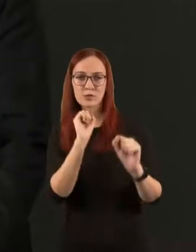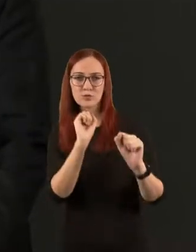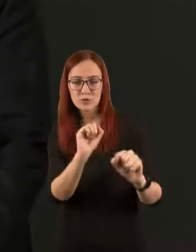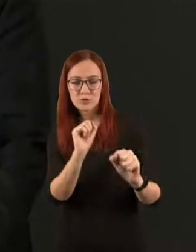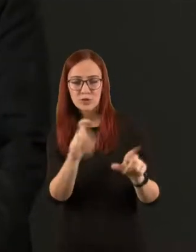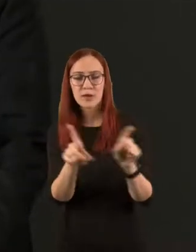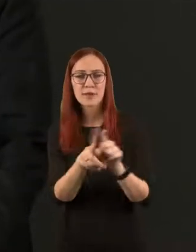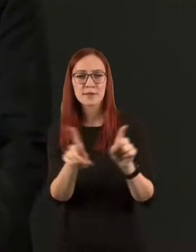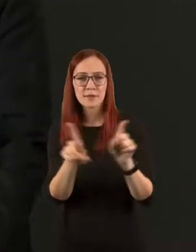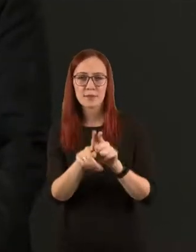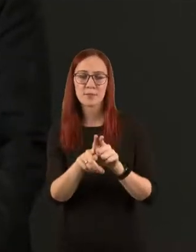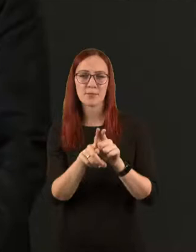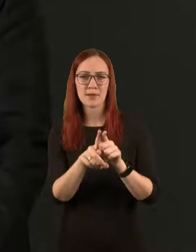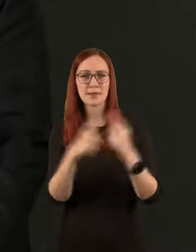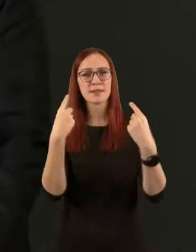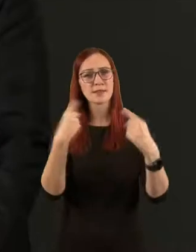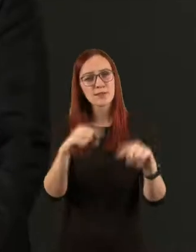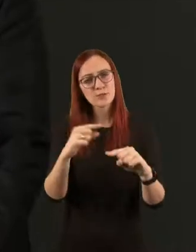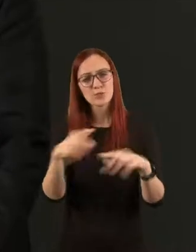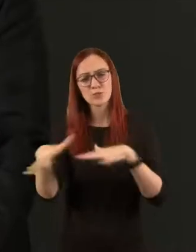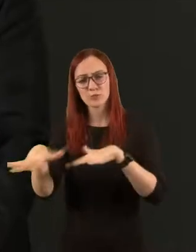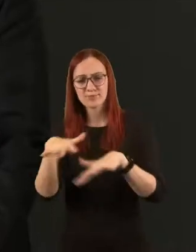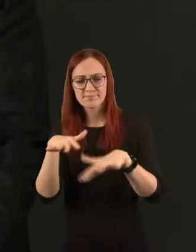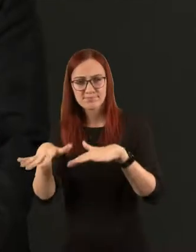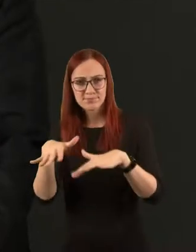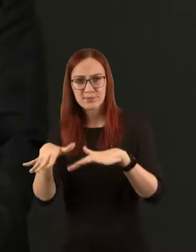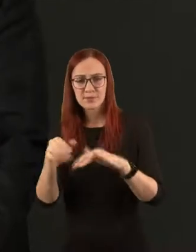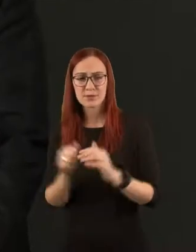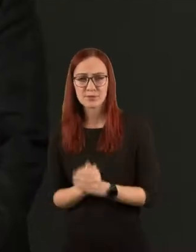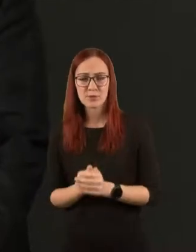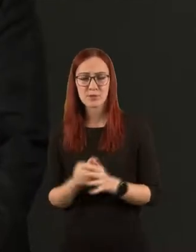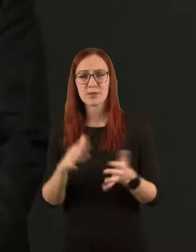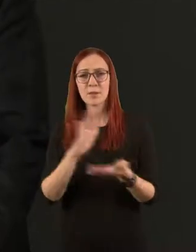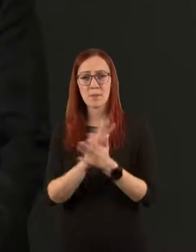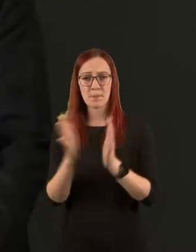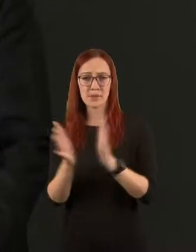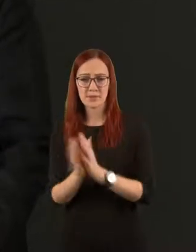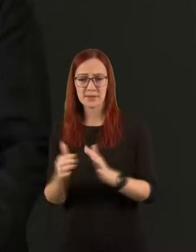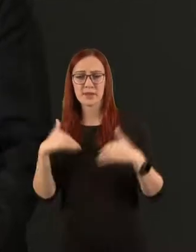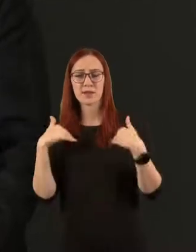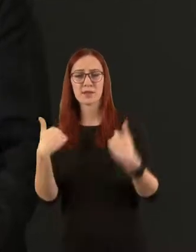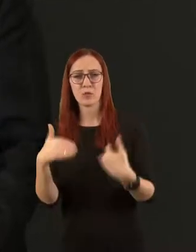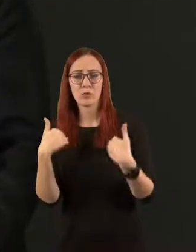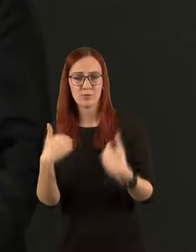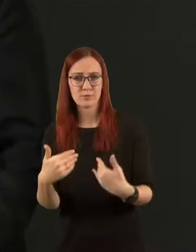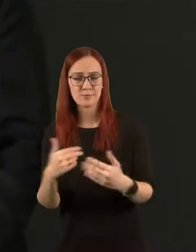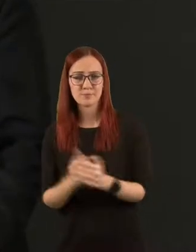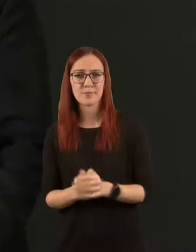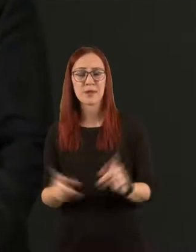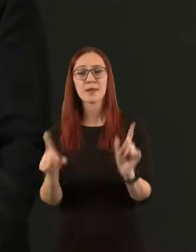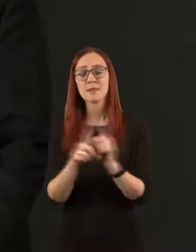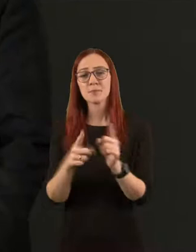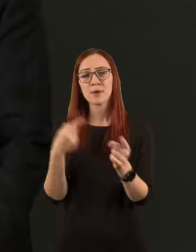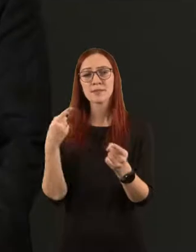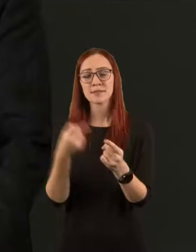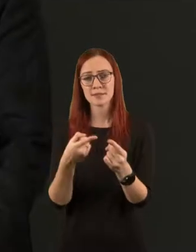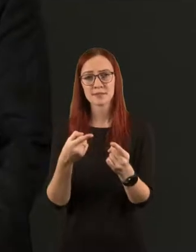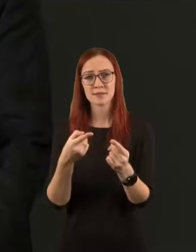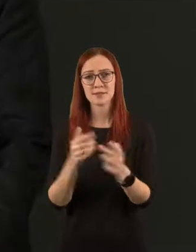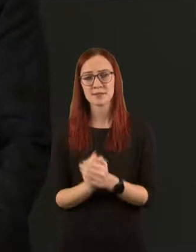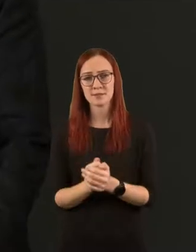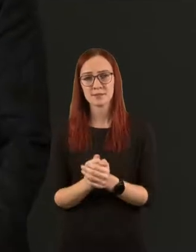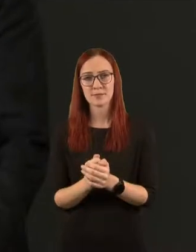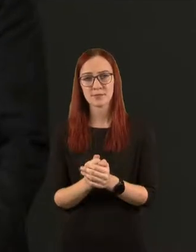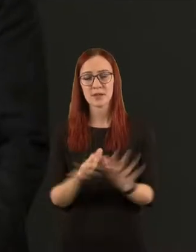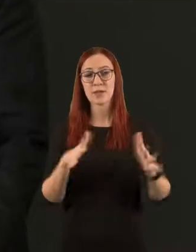progress on mitigation and adaptation. This work will inform our major climate initiative, the International Programme